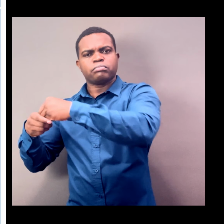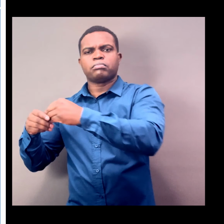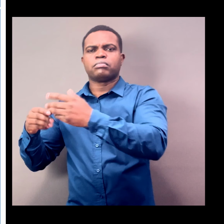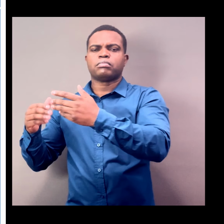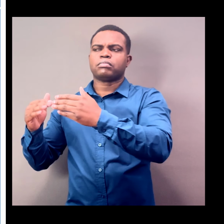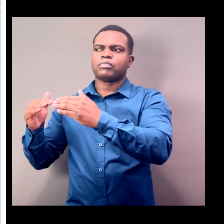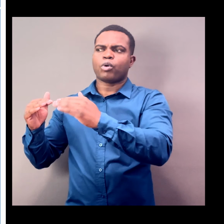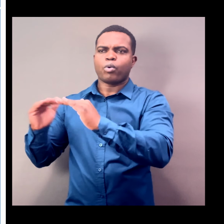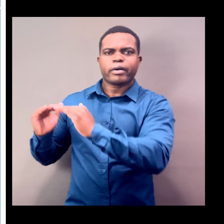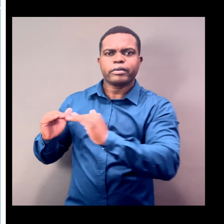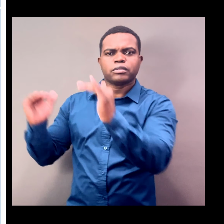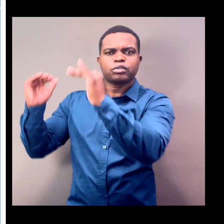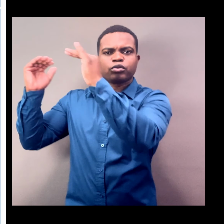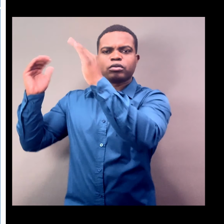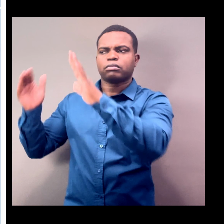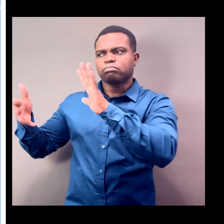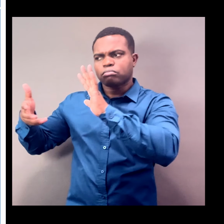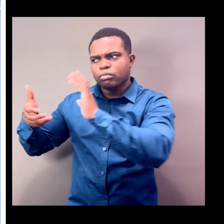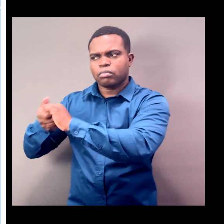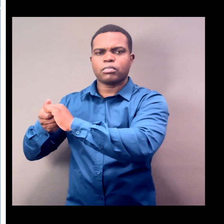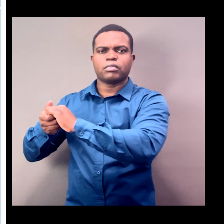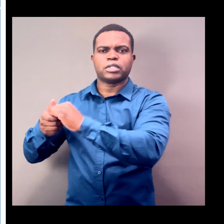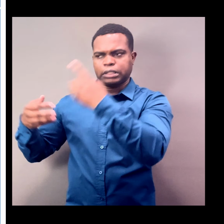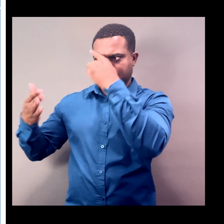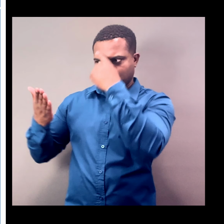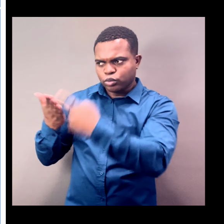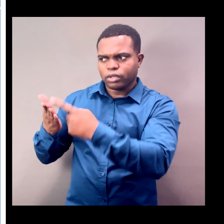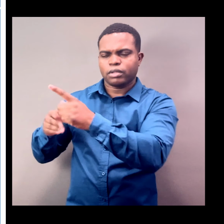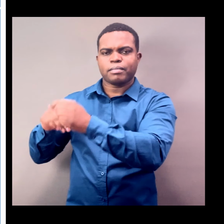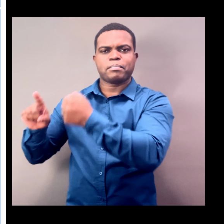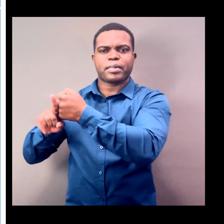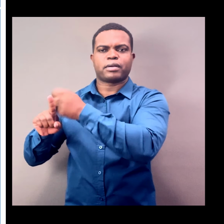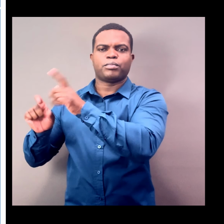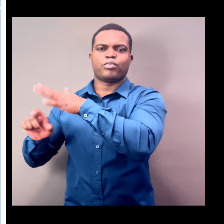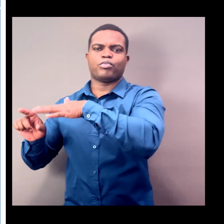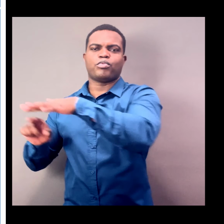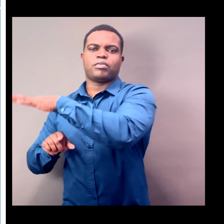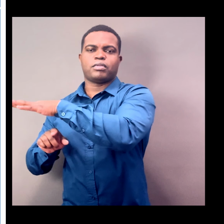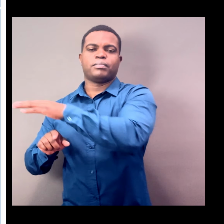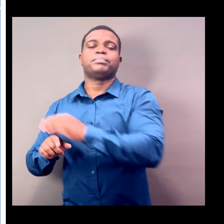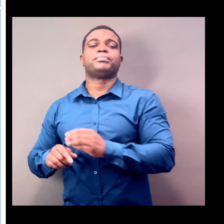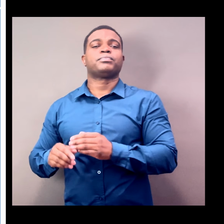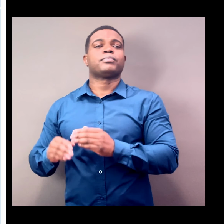collaborate to make decisions that impact everyone. So we can say